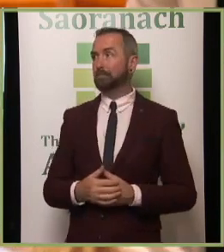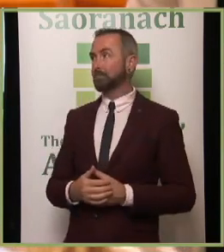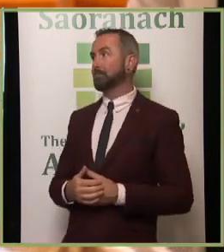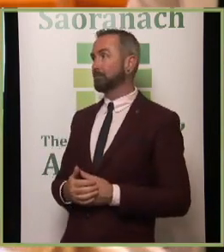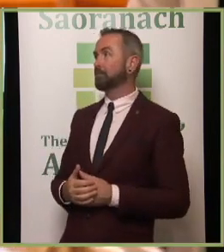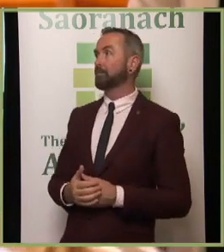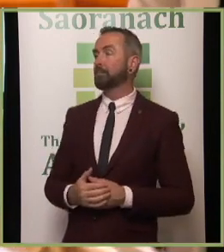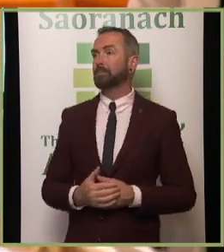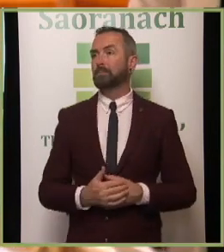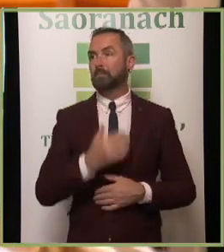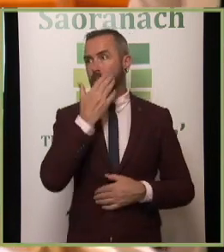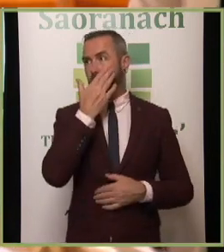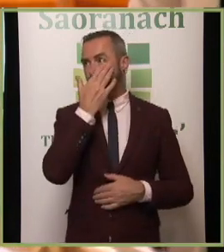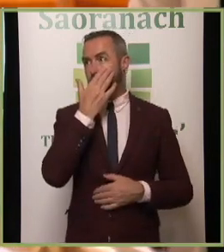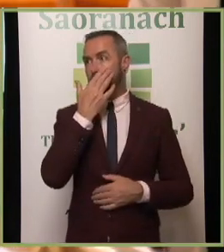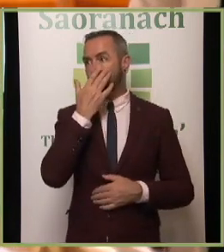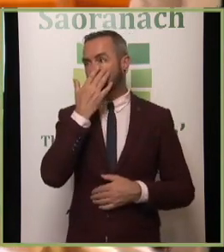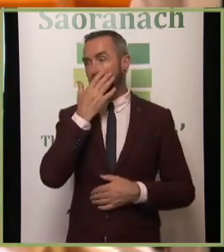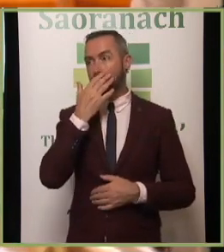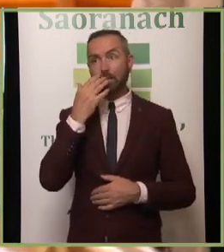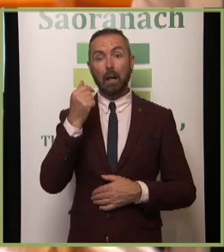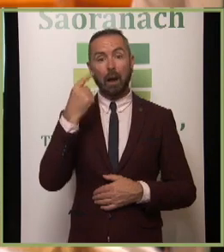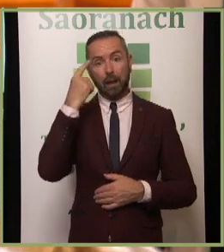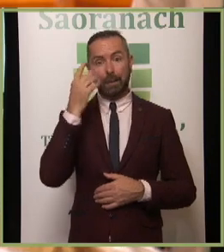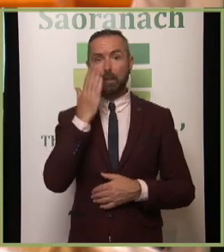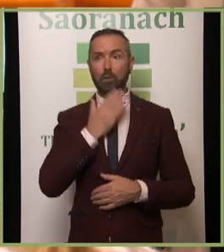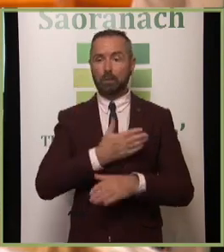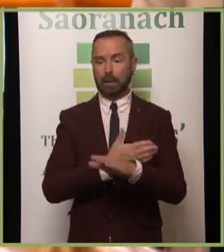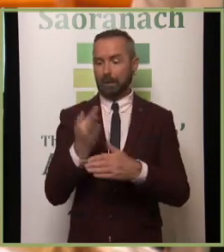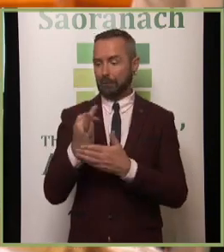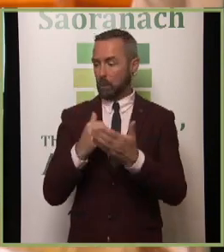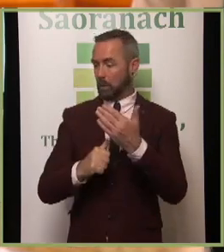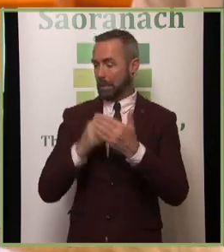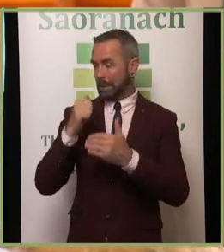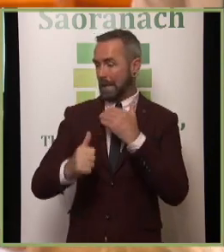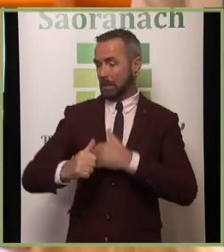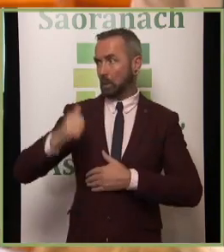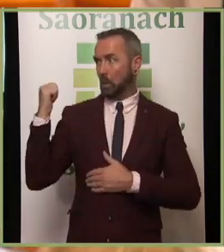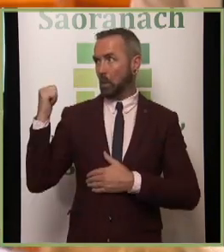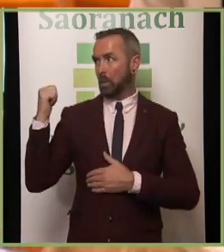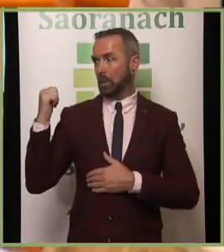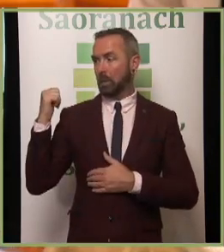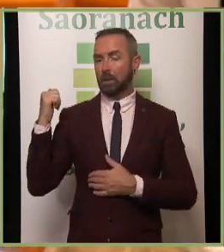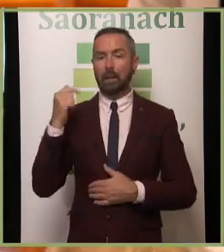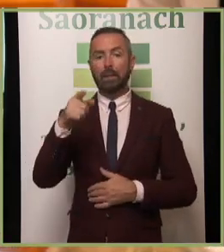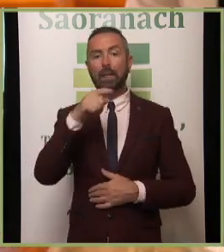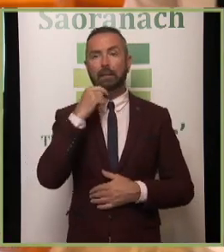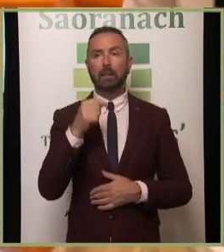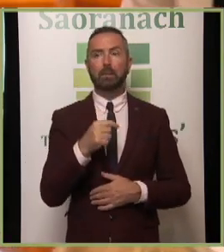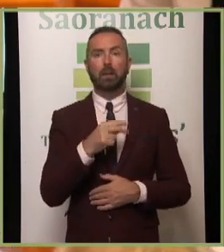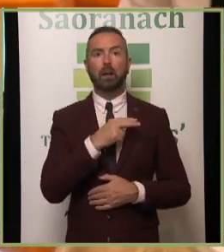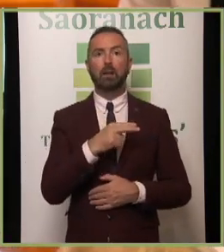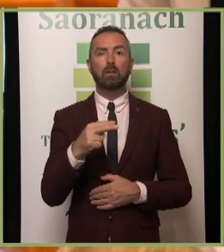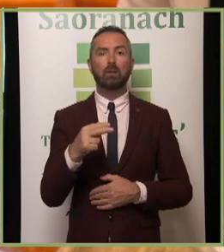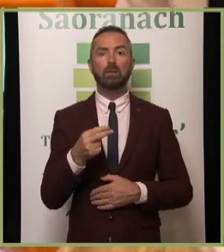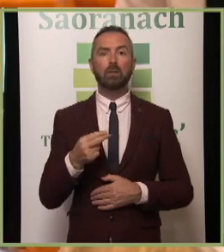it's still under, I don't know, I think it's only a couple of days ago where they've said that they are not liable to say whether that